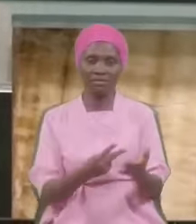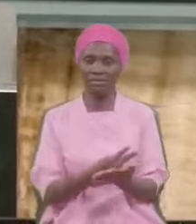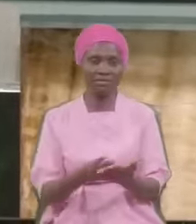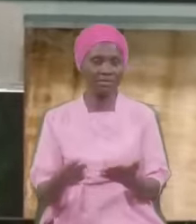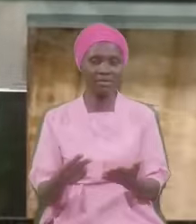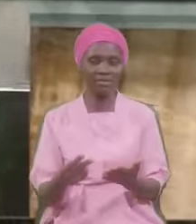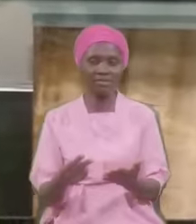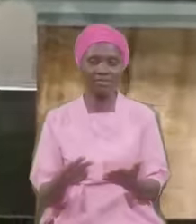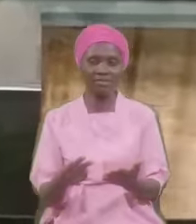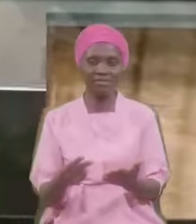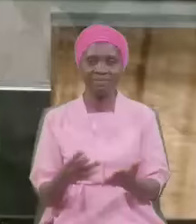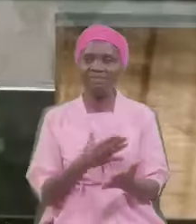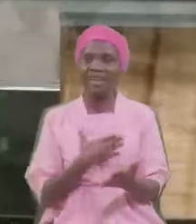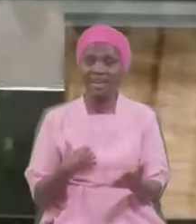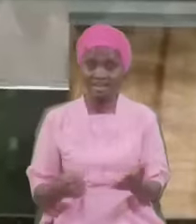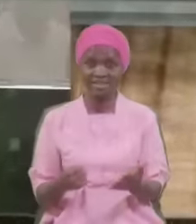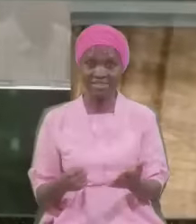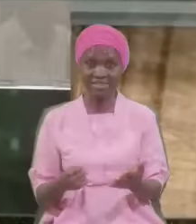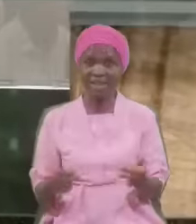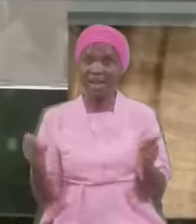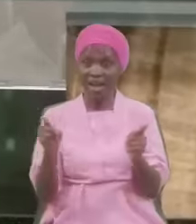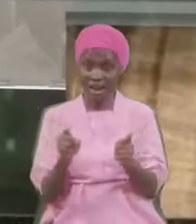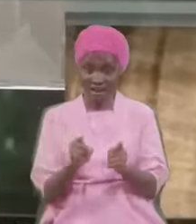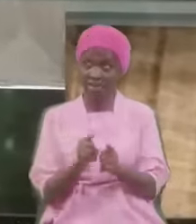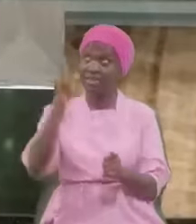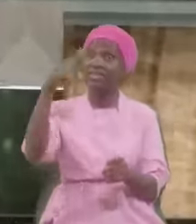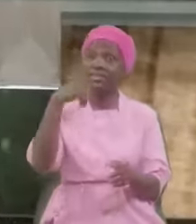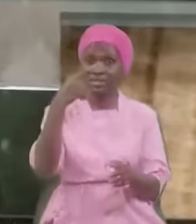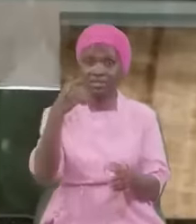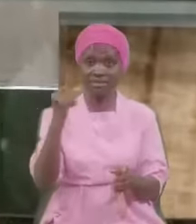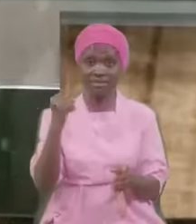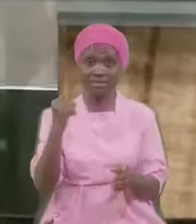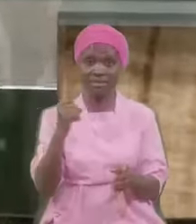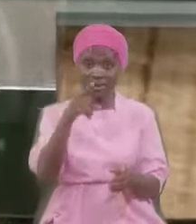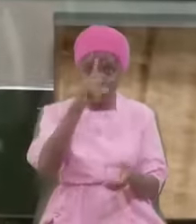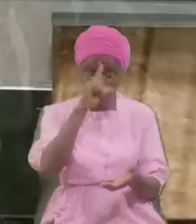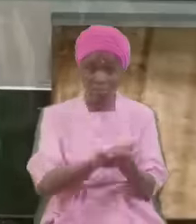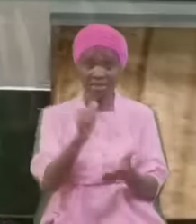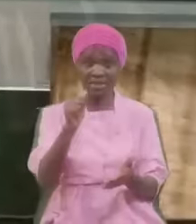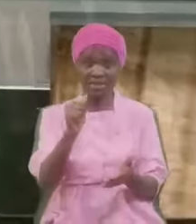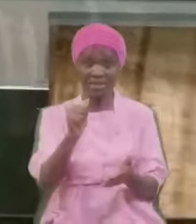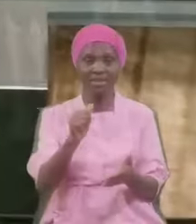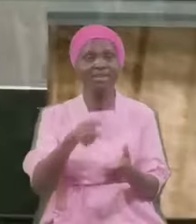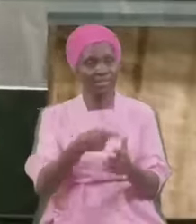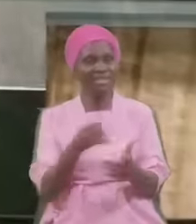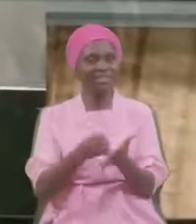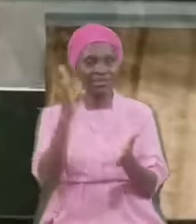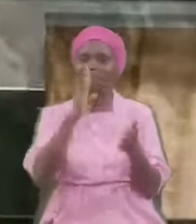fail. And as he says, you believe, it will be